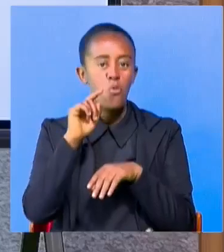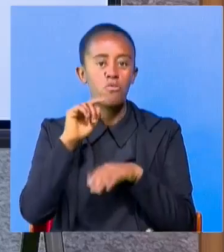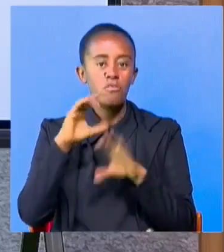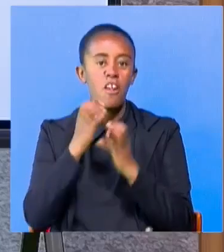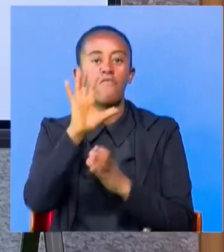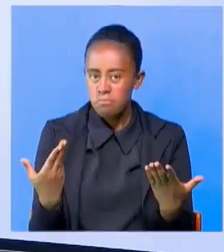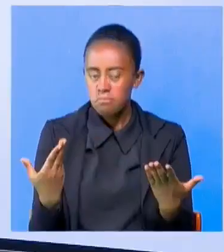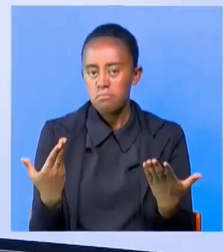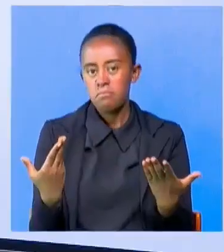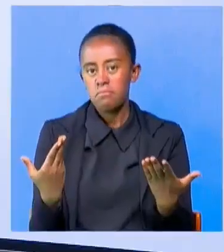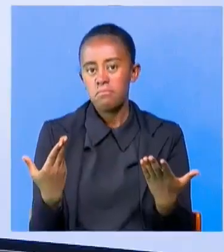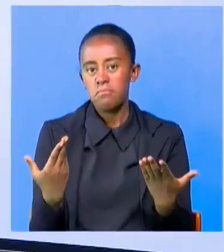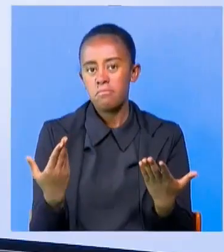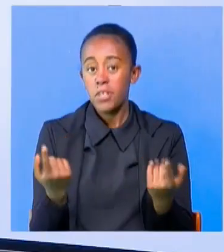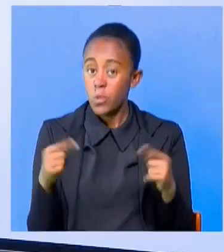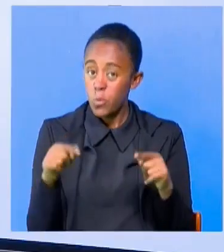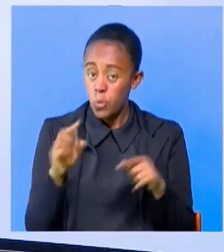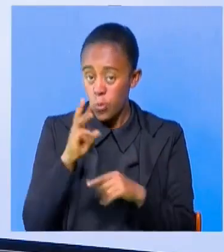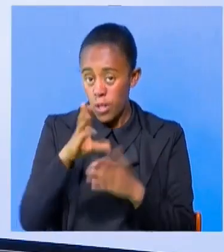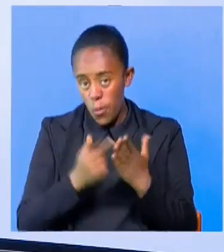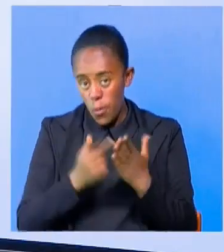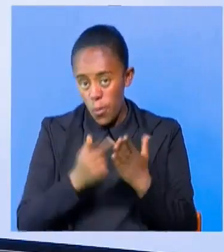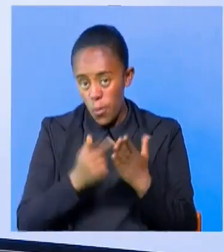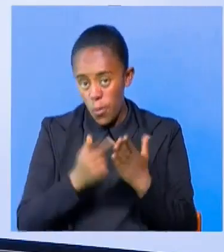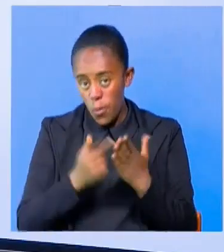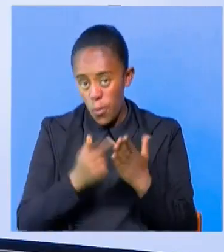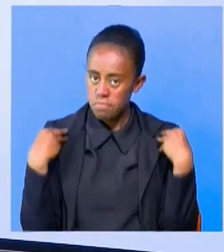I'm Mr. Paulos. Today we will learn about